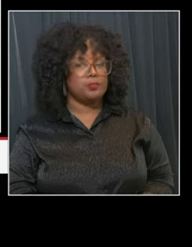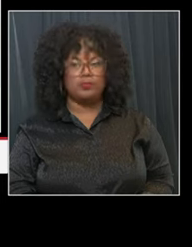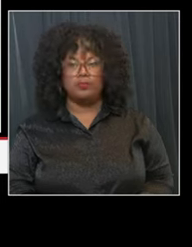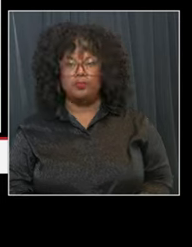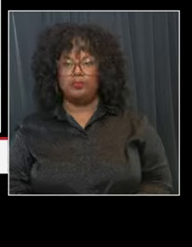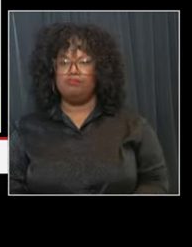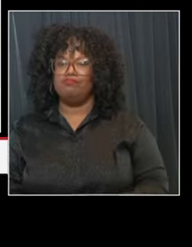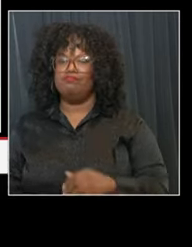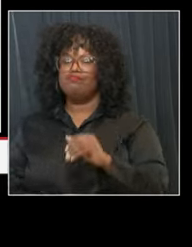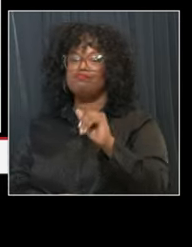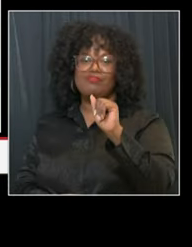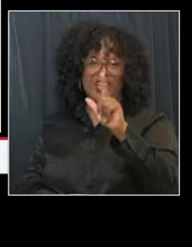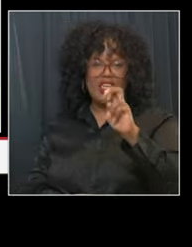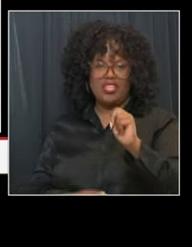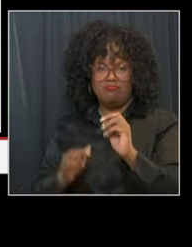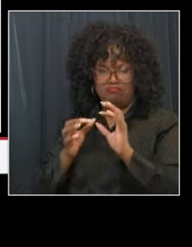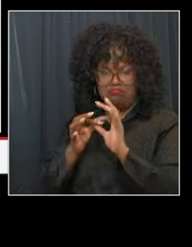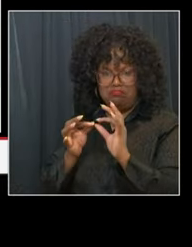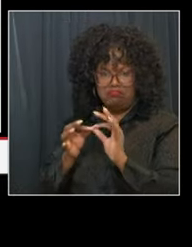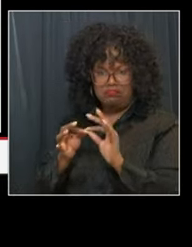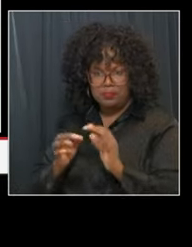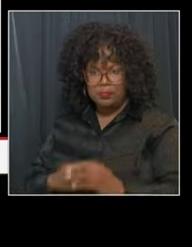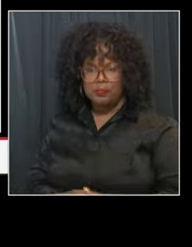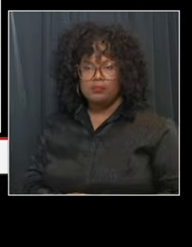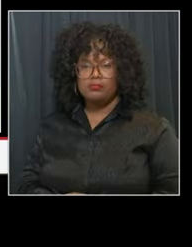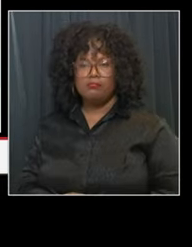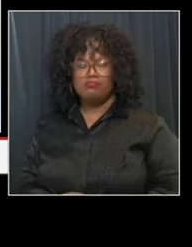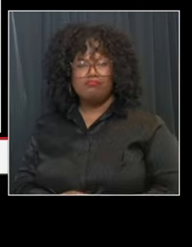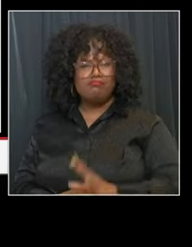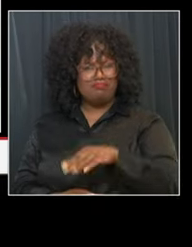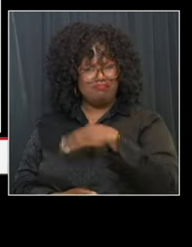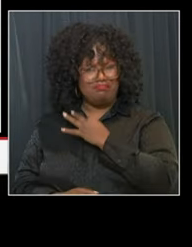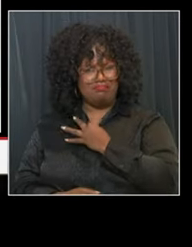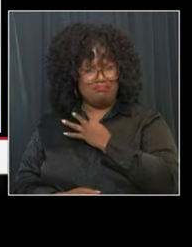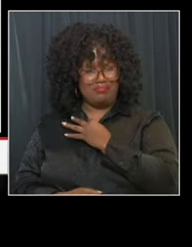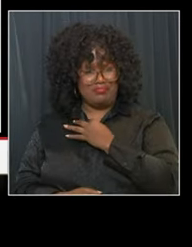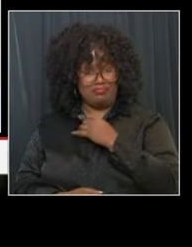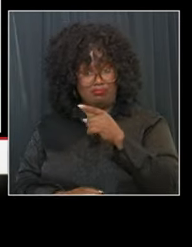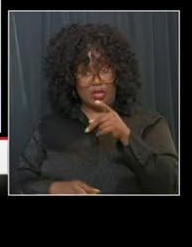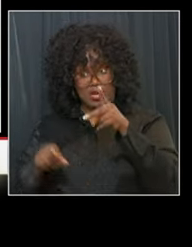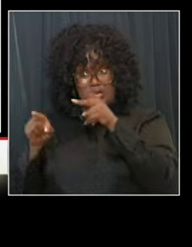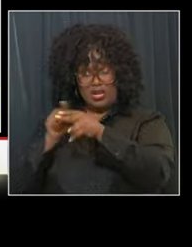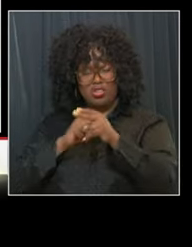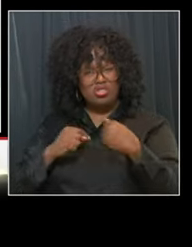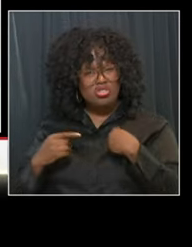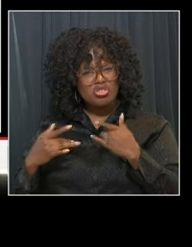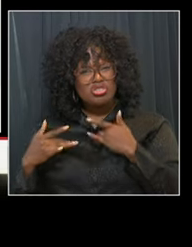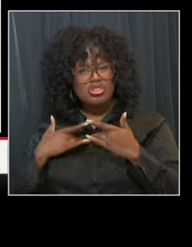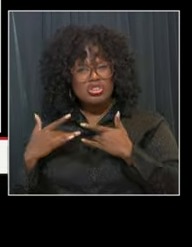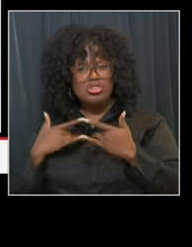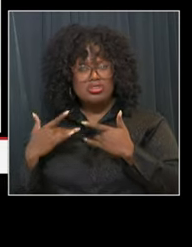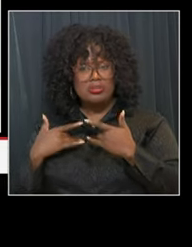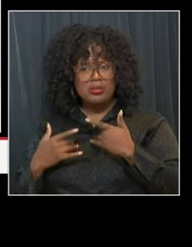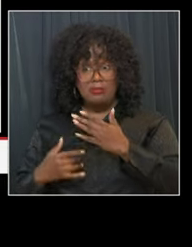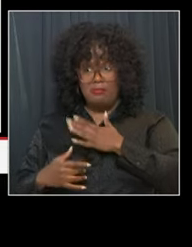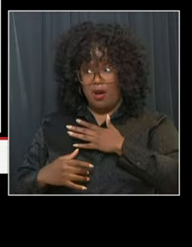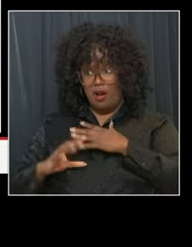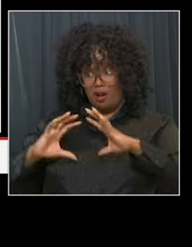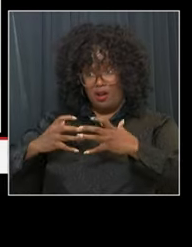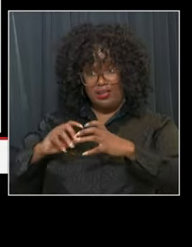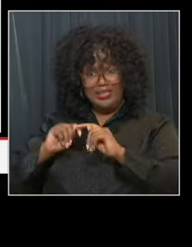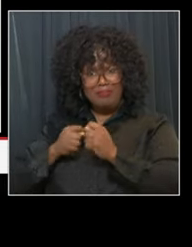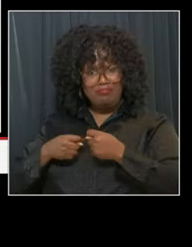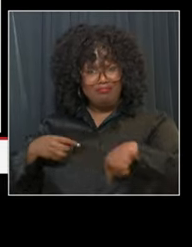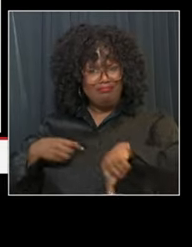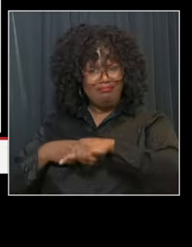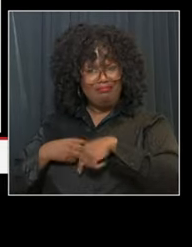cuts to Medicaid, the cuts to paid family leave, the cuts to child tax credit. In my committee, I'm also really concerned about the cuts to the